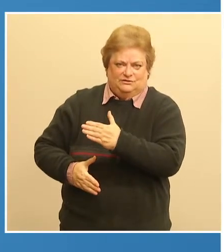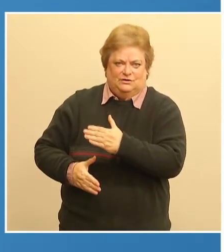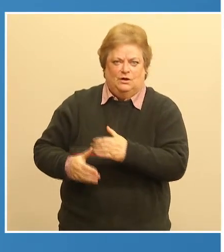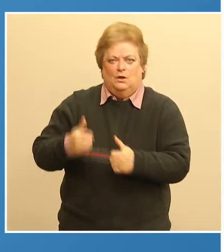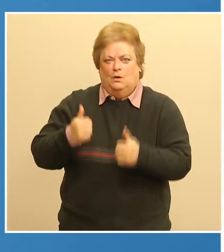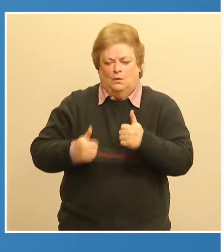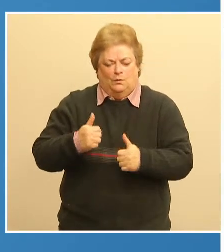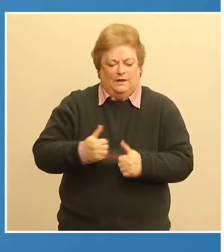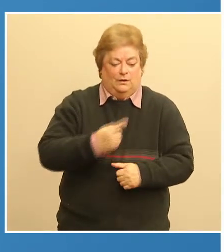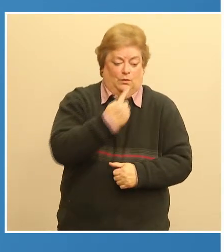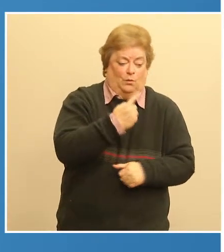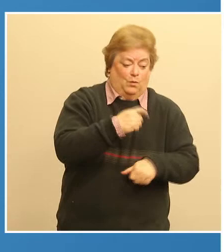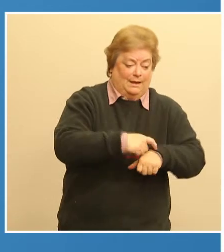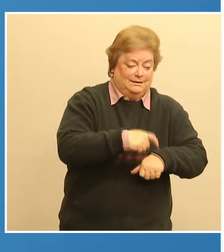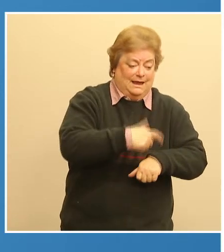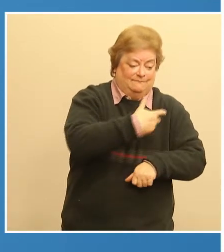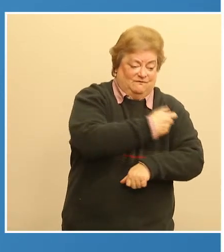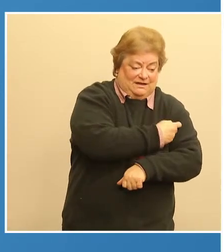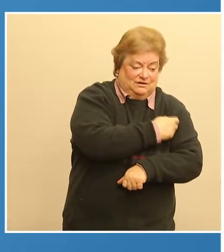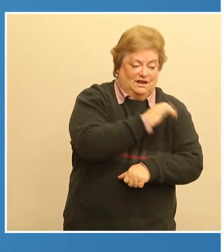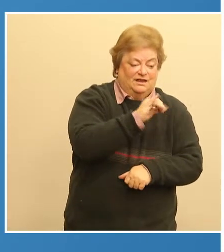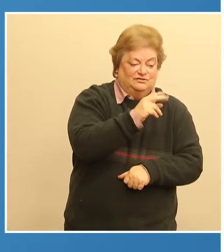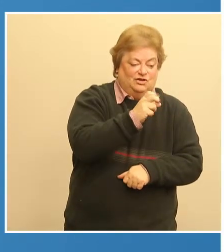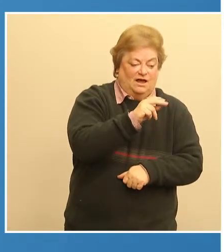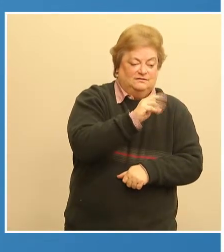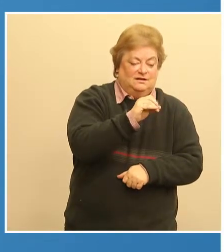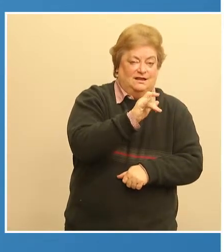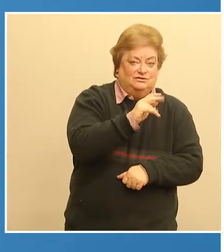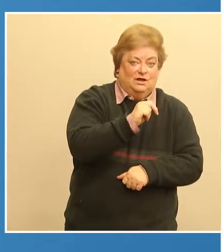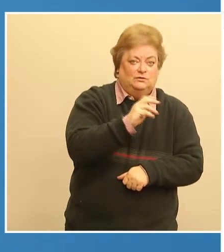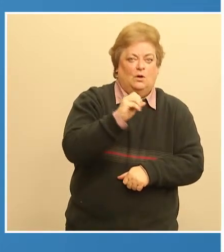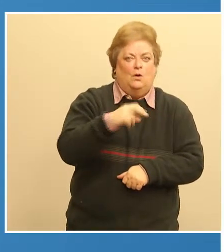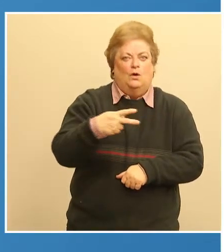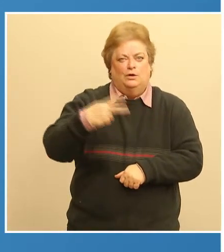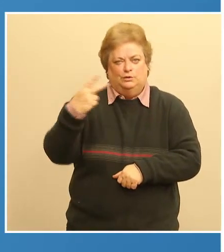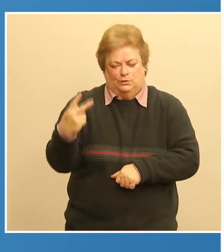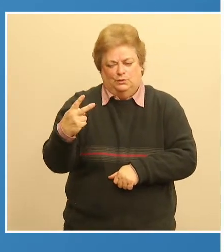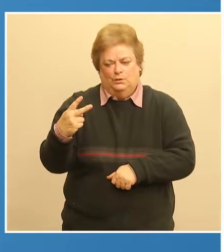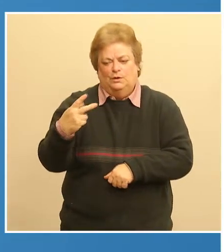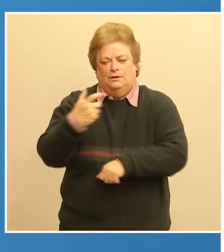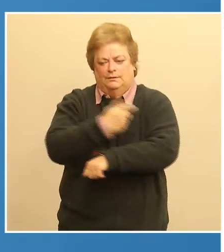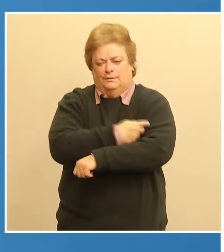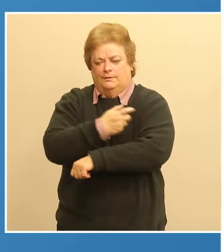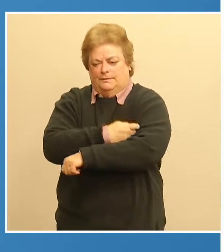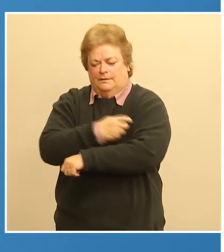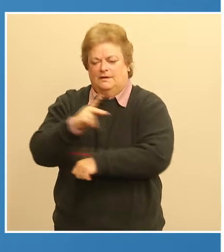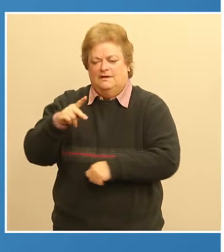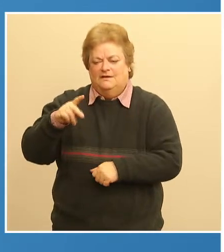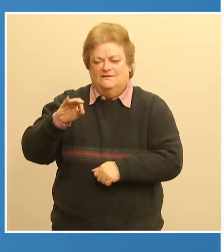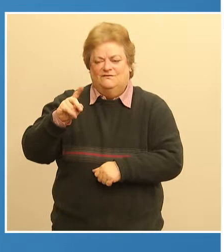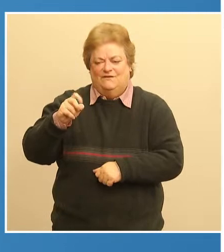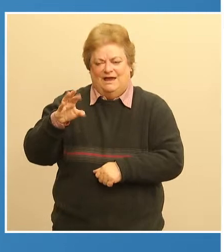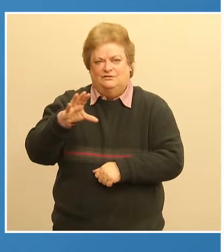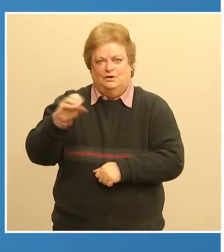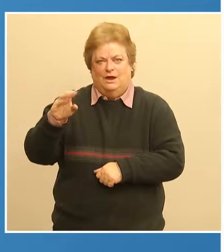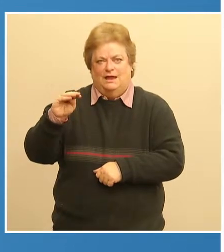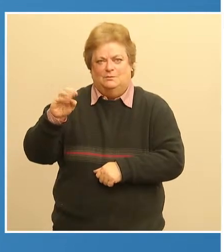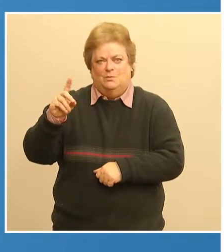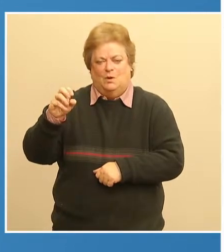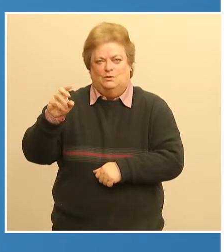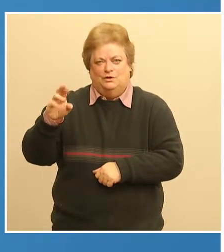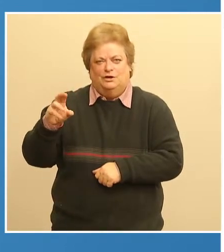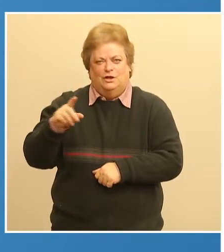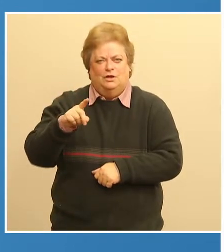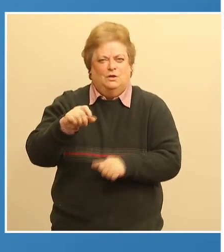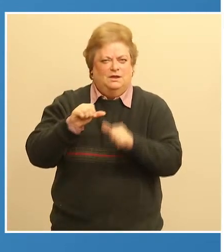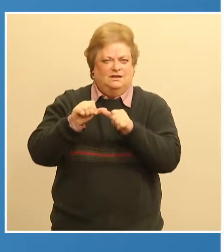it's a single-dose Johnson & Johnson vaccine or a 2-dose Pfizer or Moderna vaccine. You'll continue to